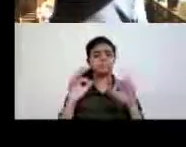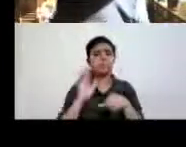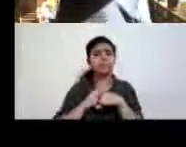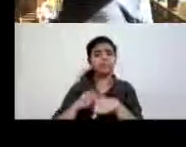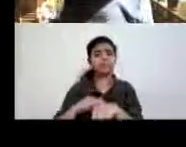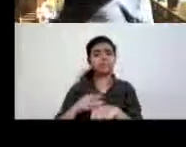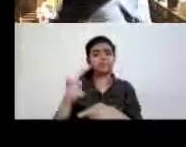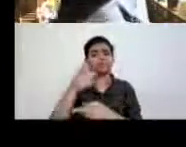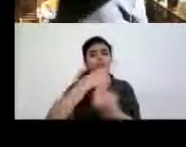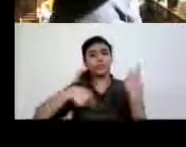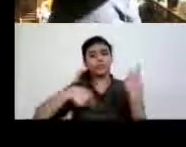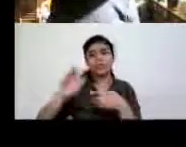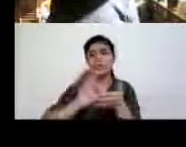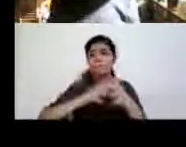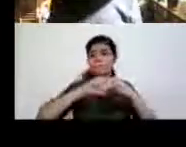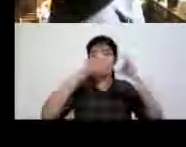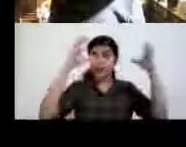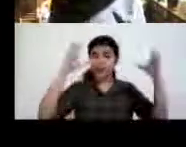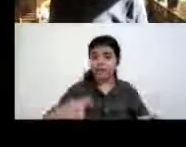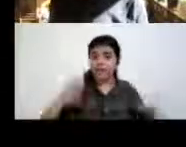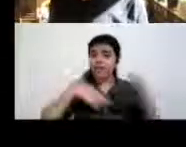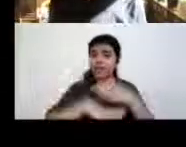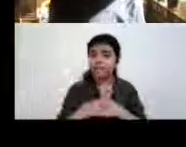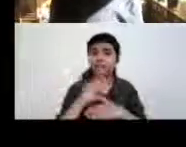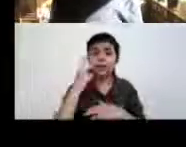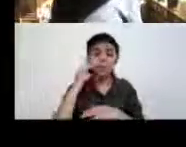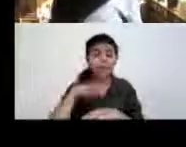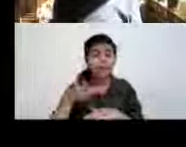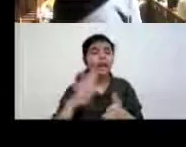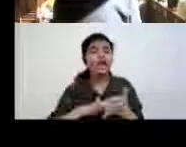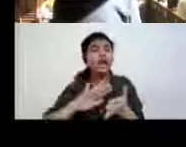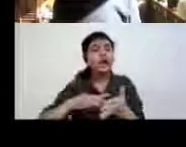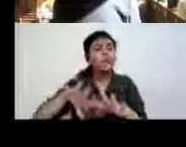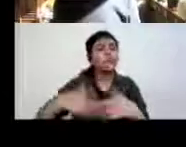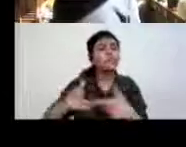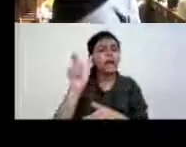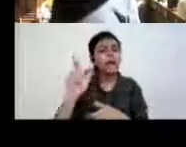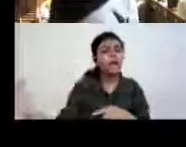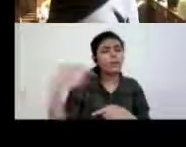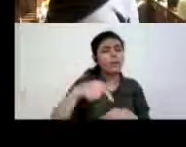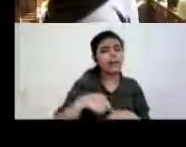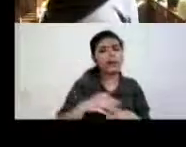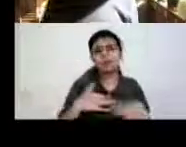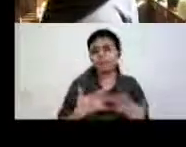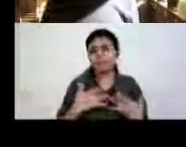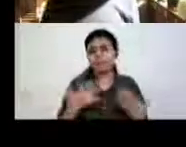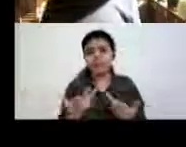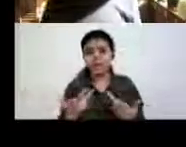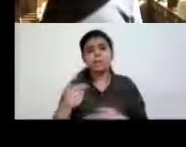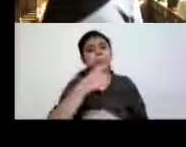experiencing a museum from the perspective of a blind person and a blind visitor. Yeah.